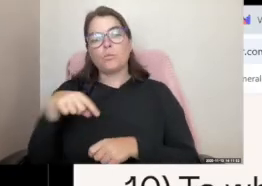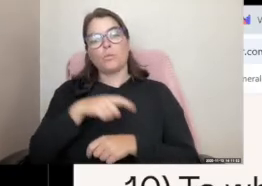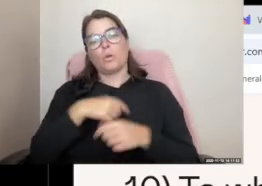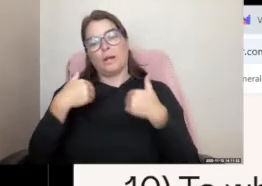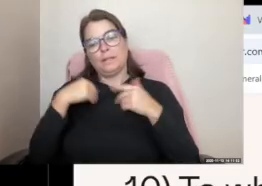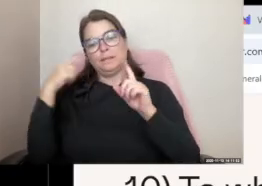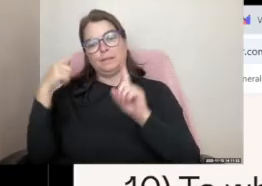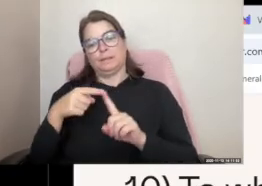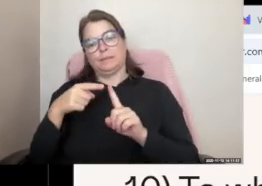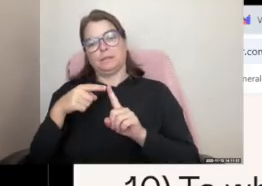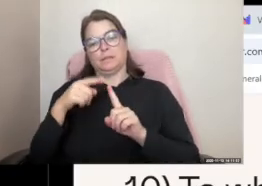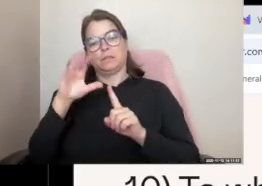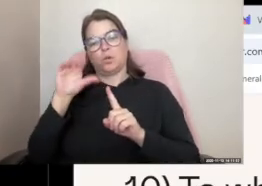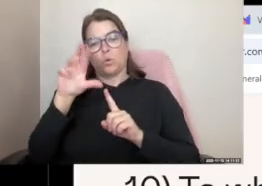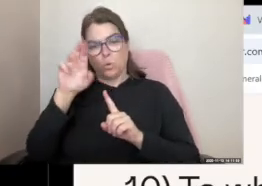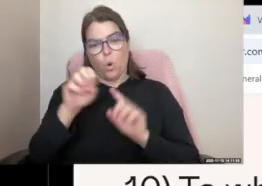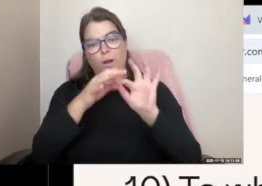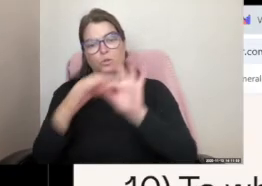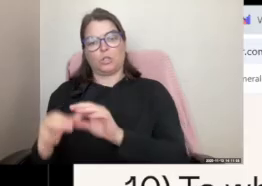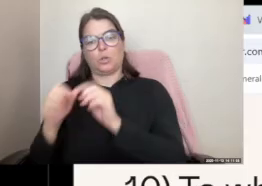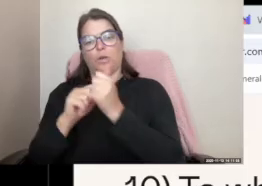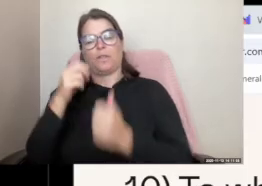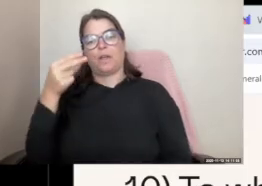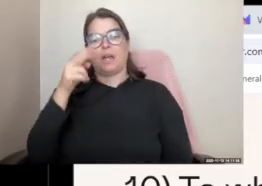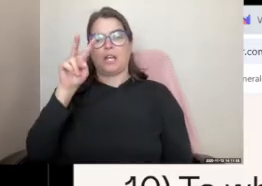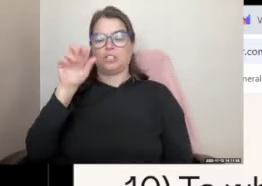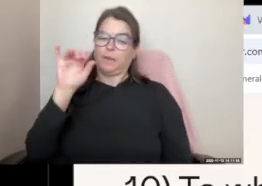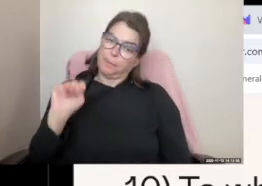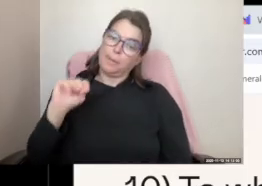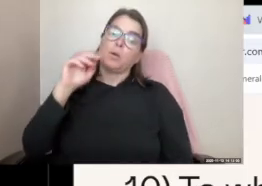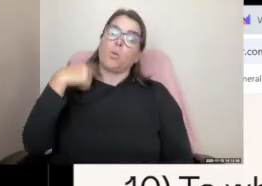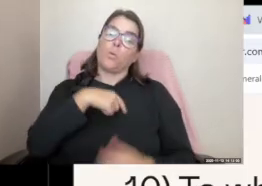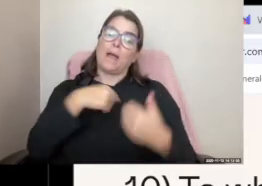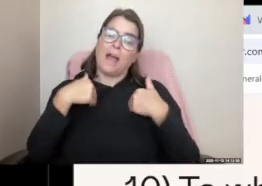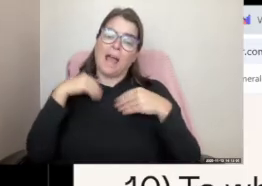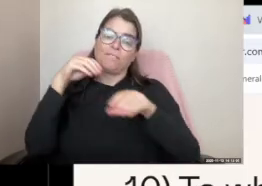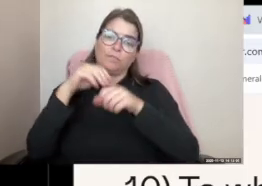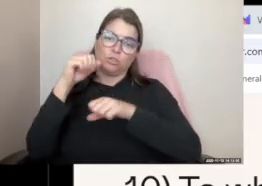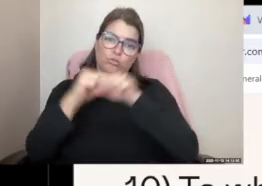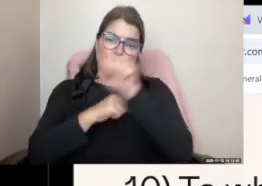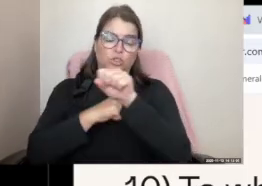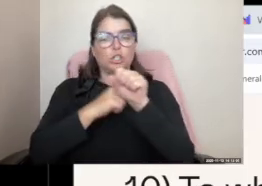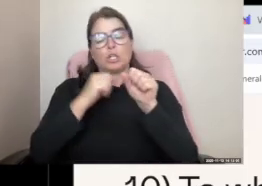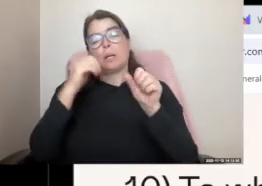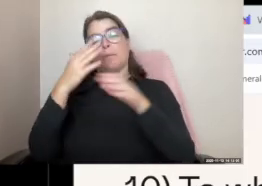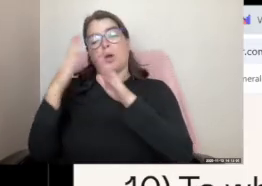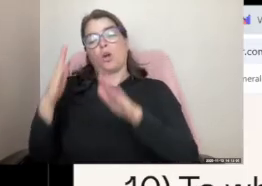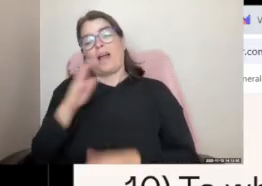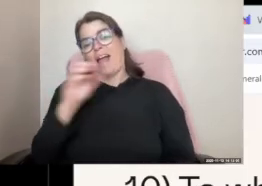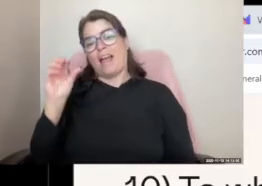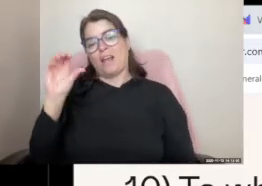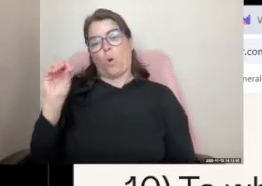And I would love that for our competitors as well, because we can't drive an economy on our own. I would love to make sure